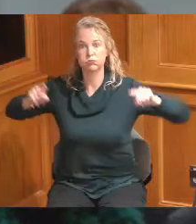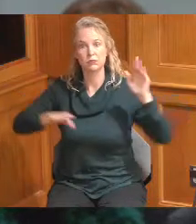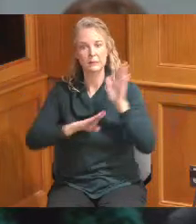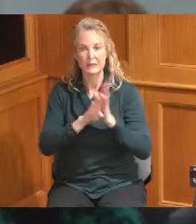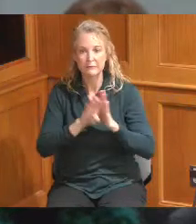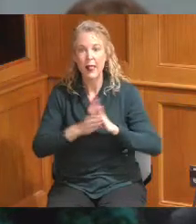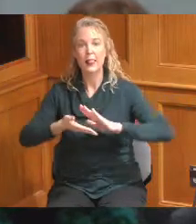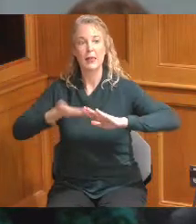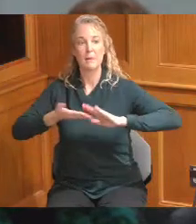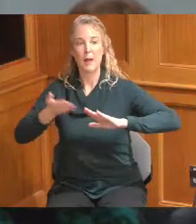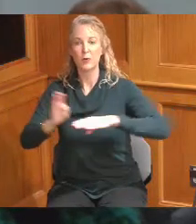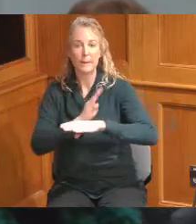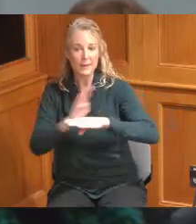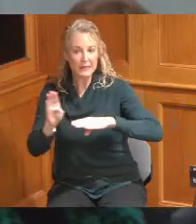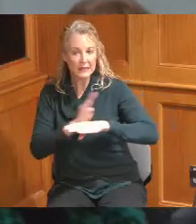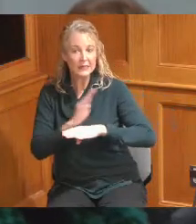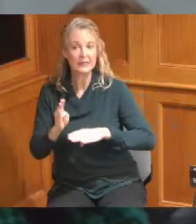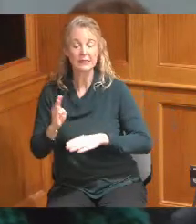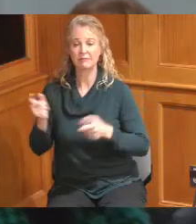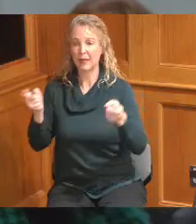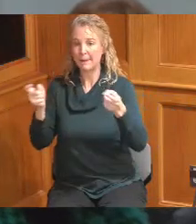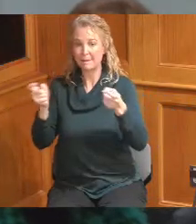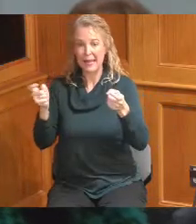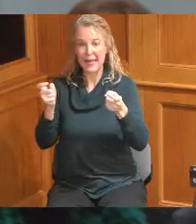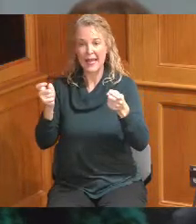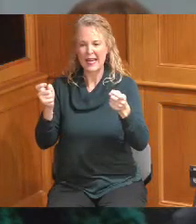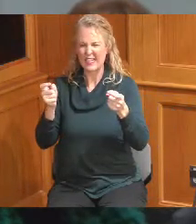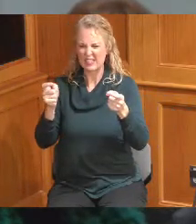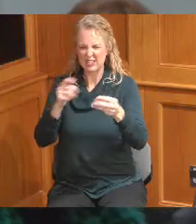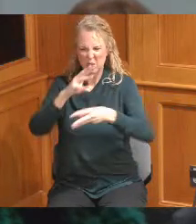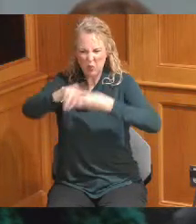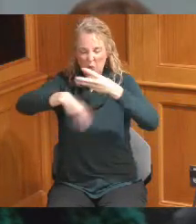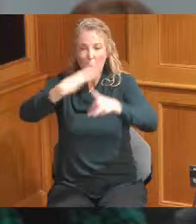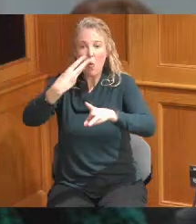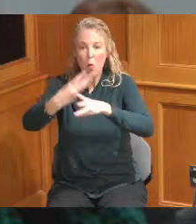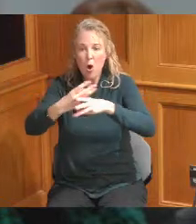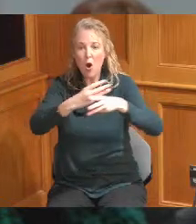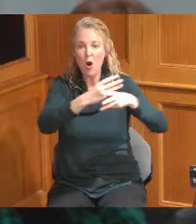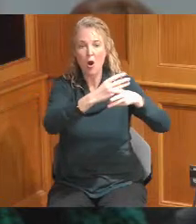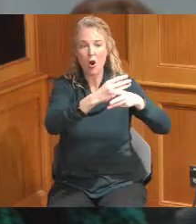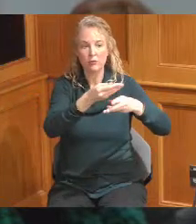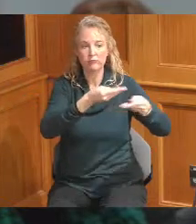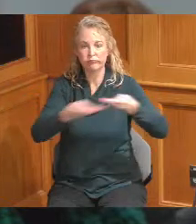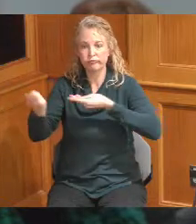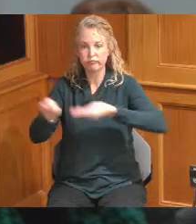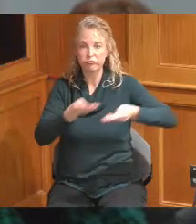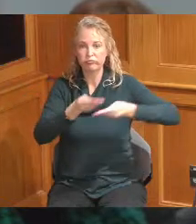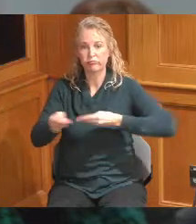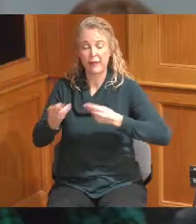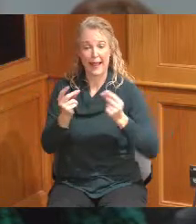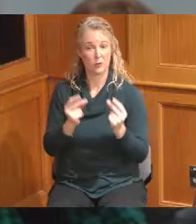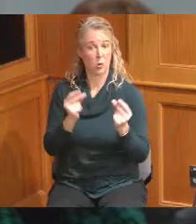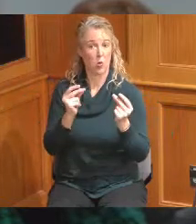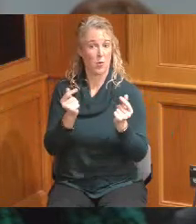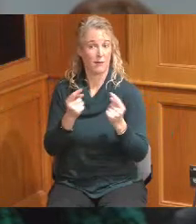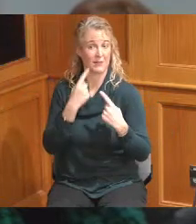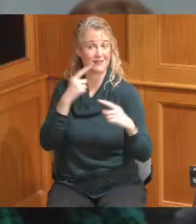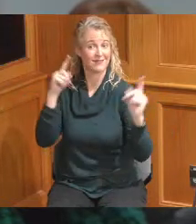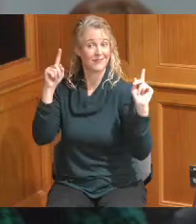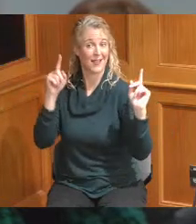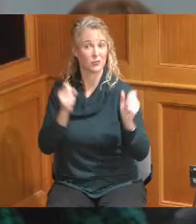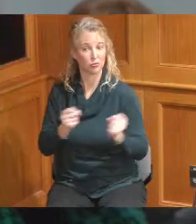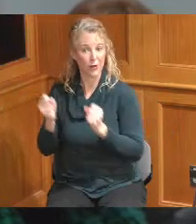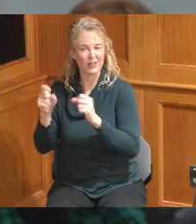operating business enterprises, managing global supply chains and rapid growth strategies while